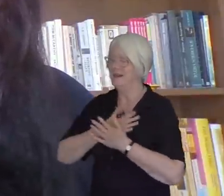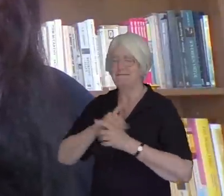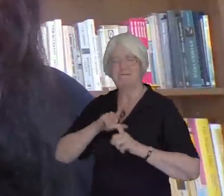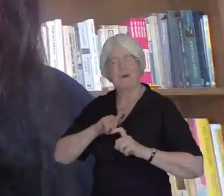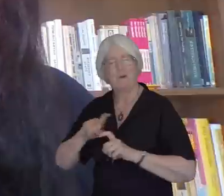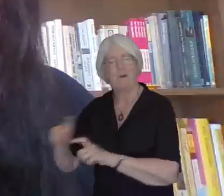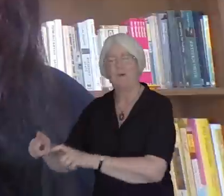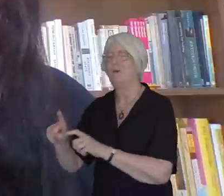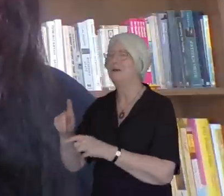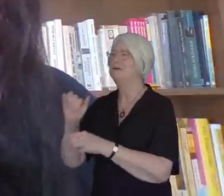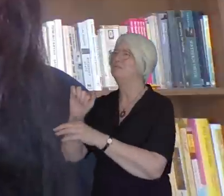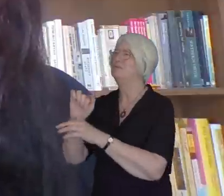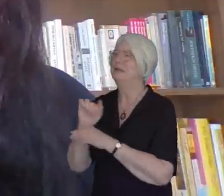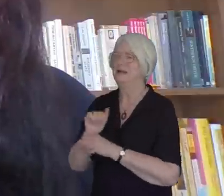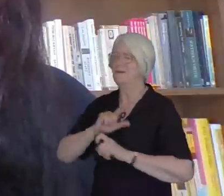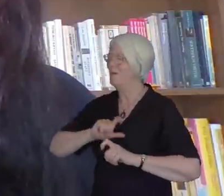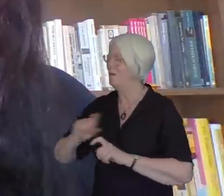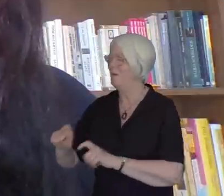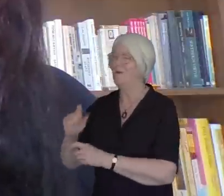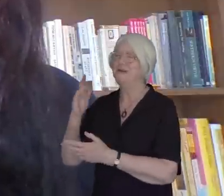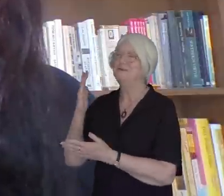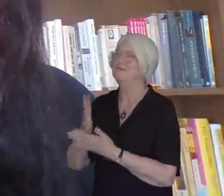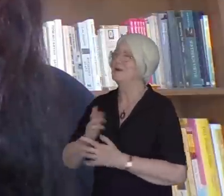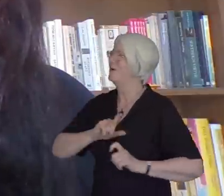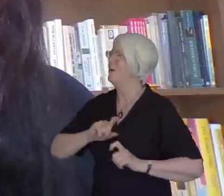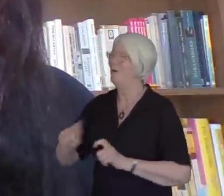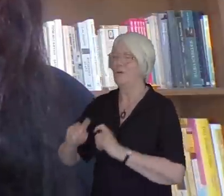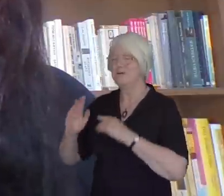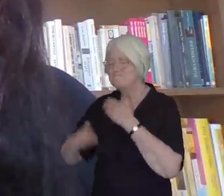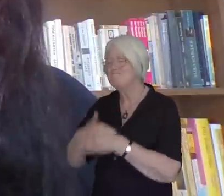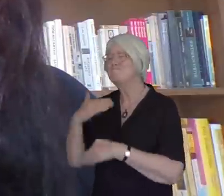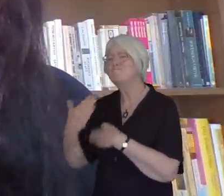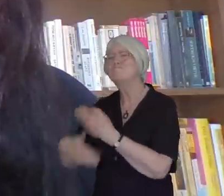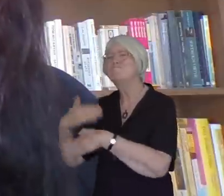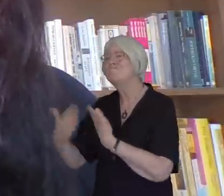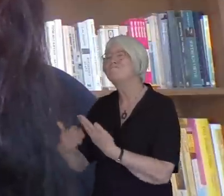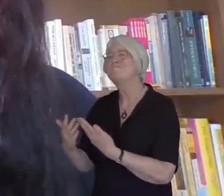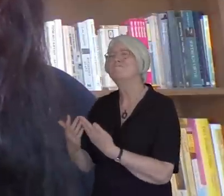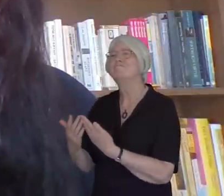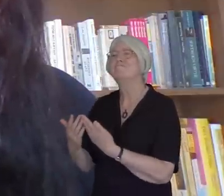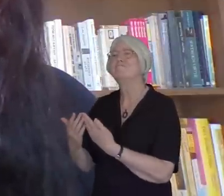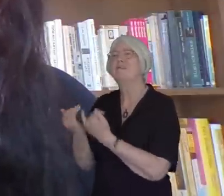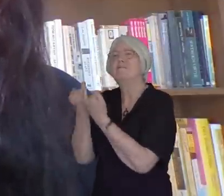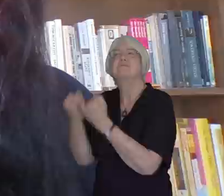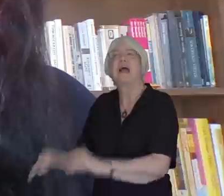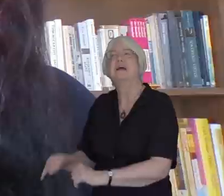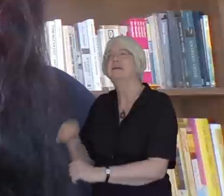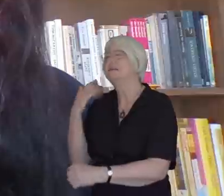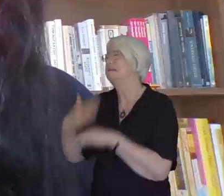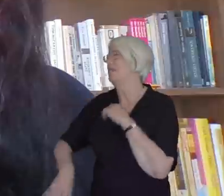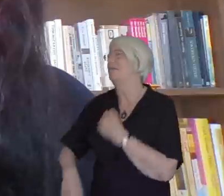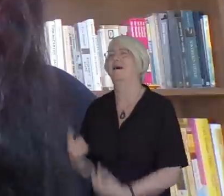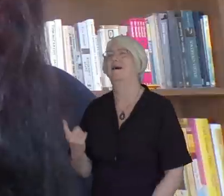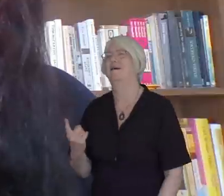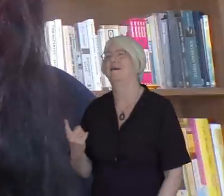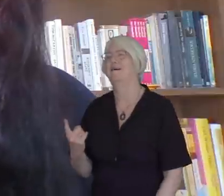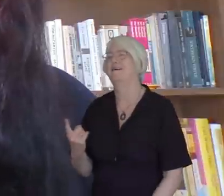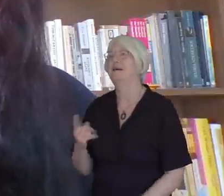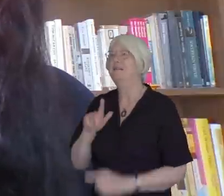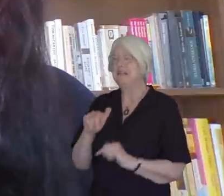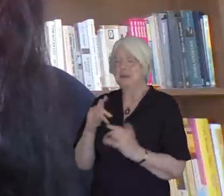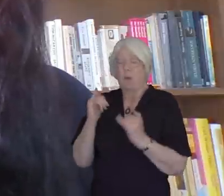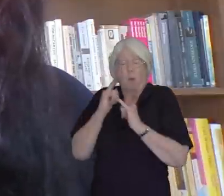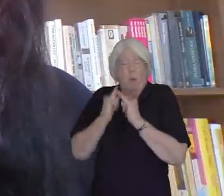trusts, always hopes, always perseveres. Love never fails. Even